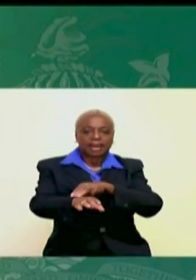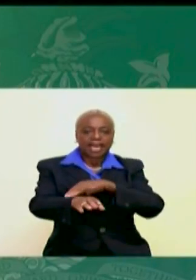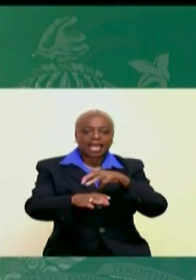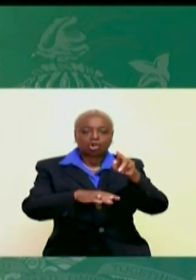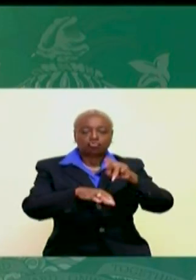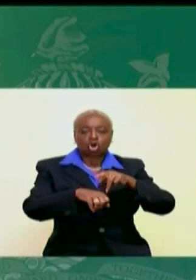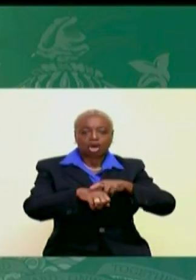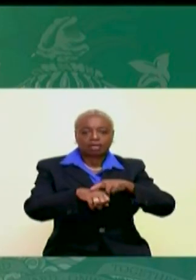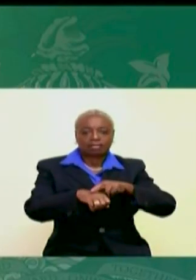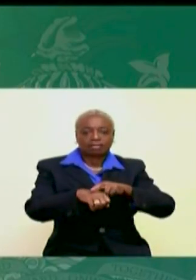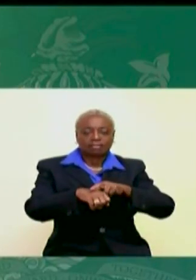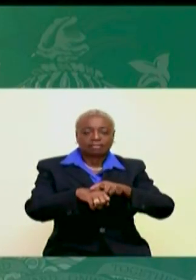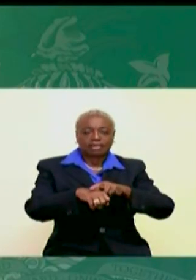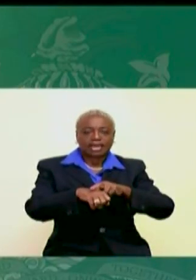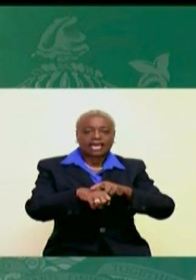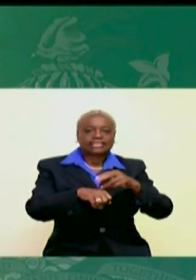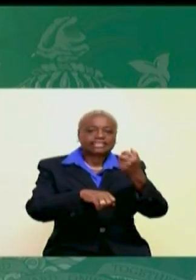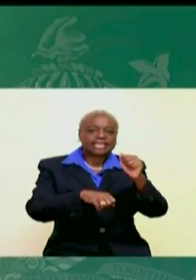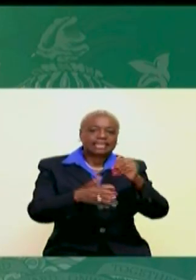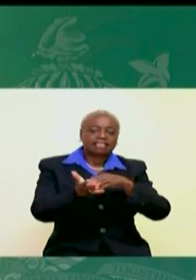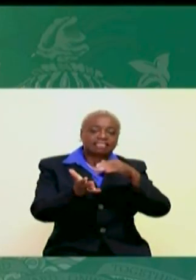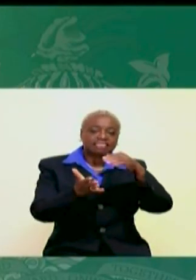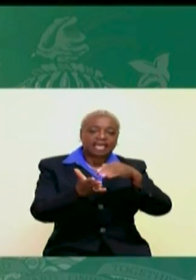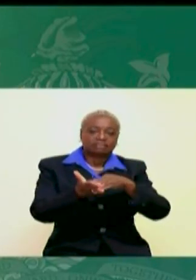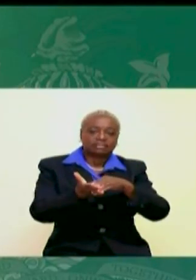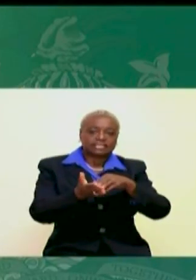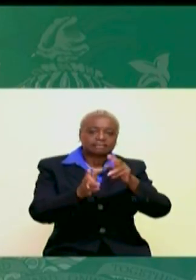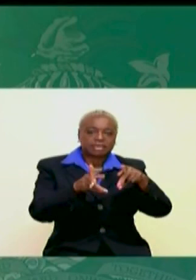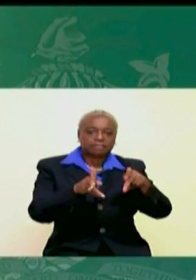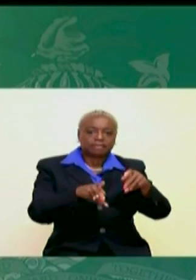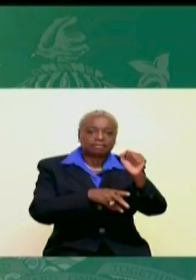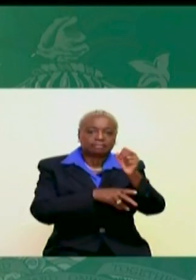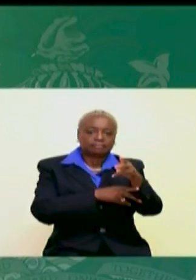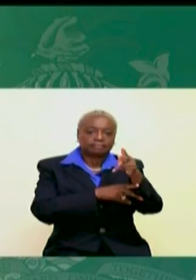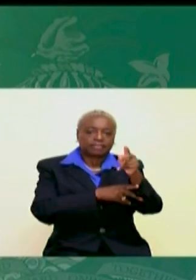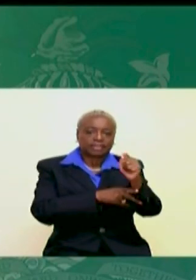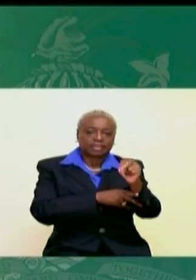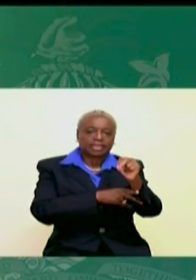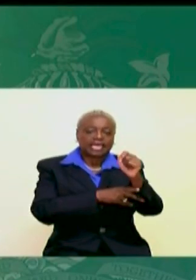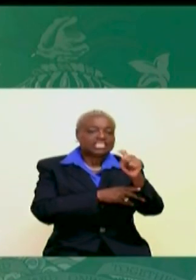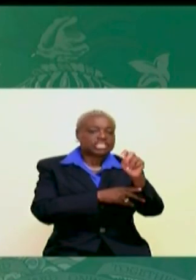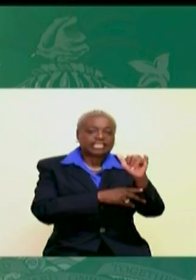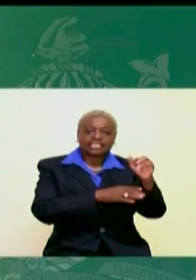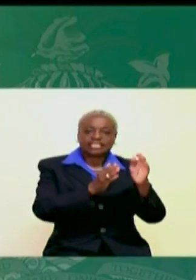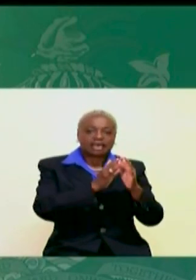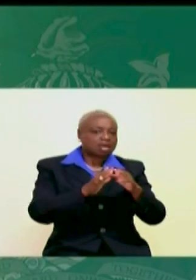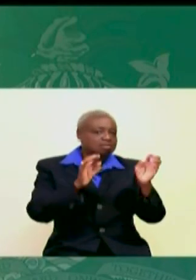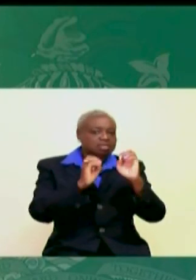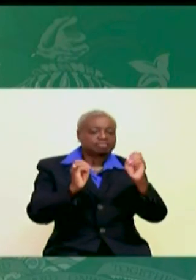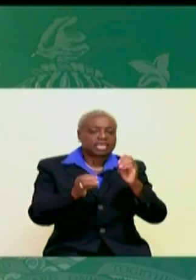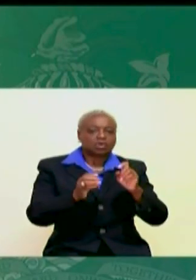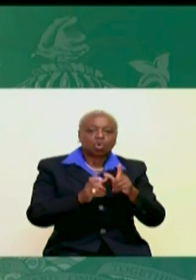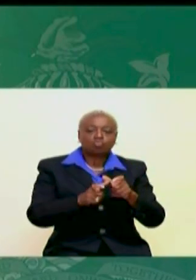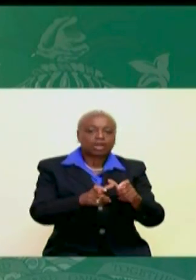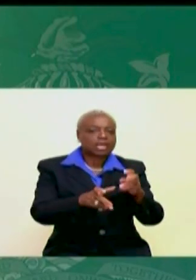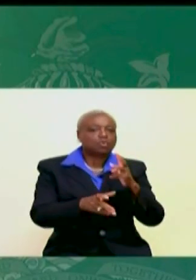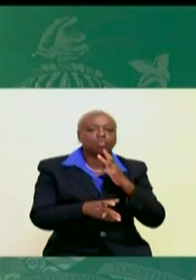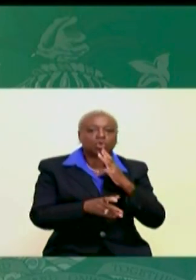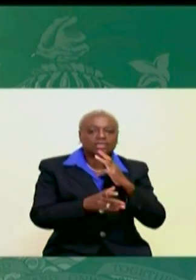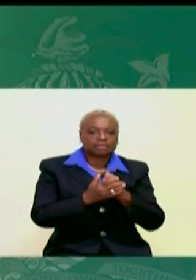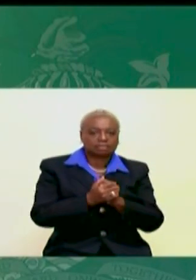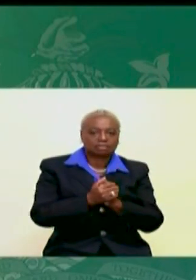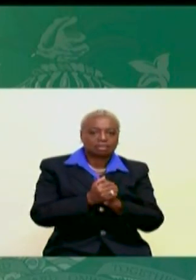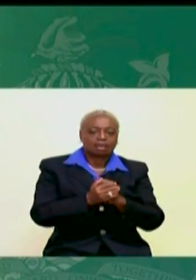a shanty town of 10,000 or more people without running water, sanitation, or